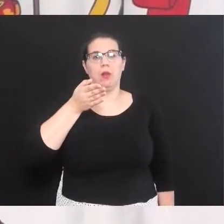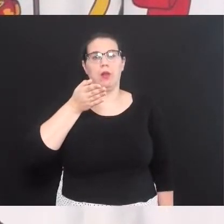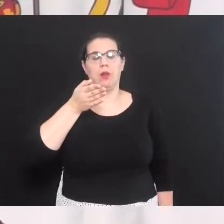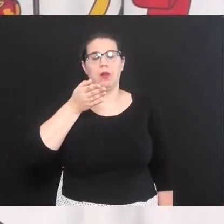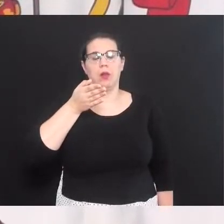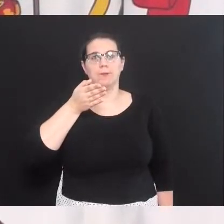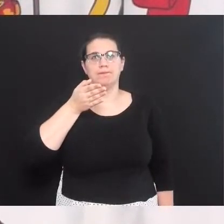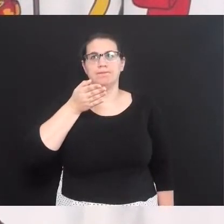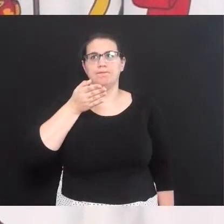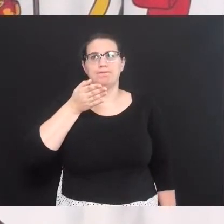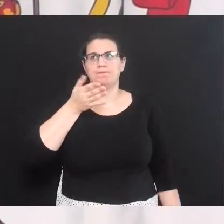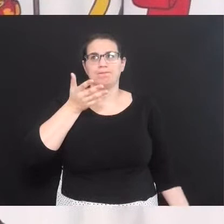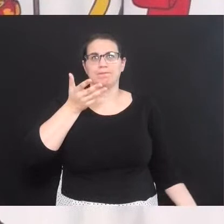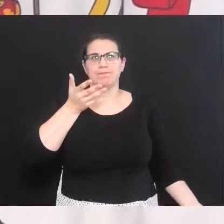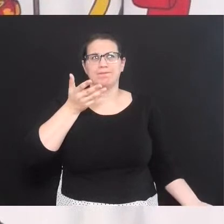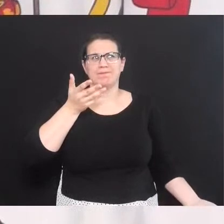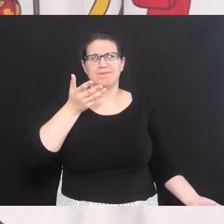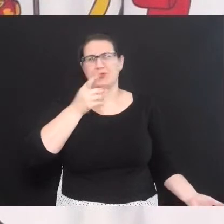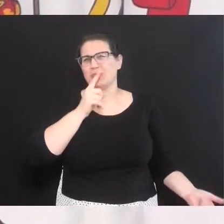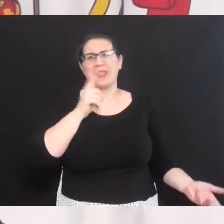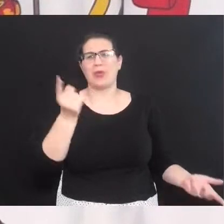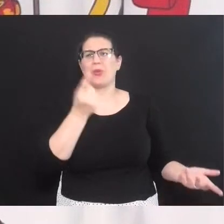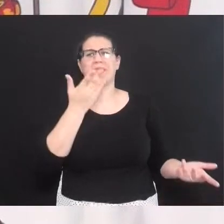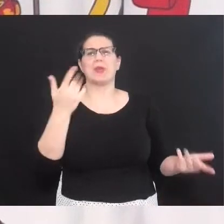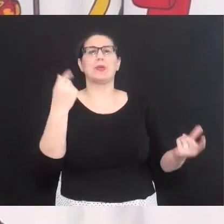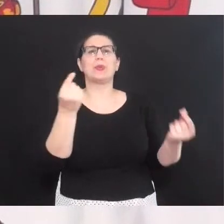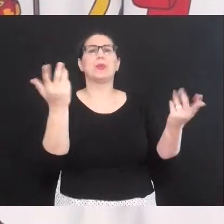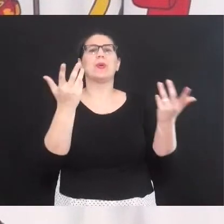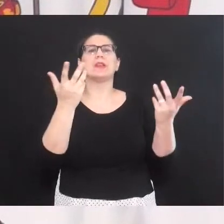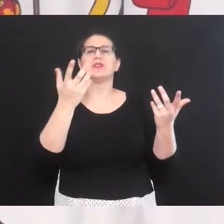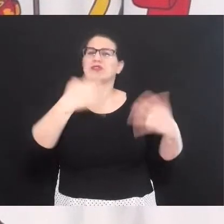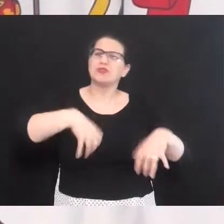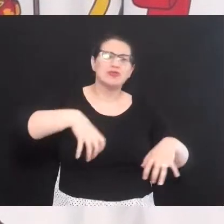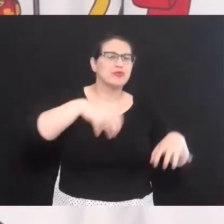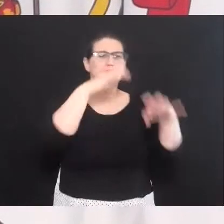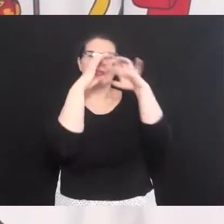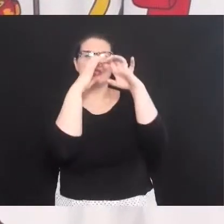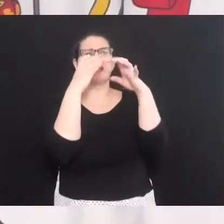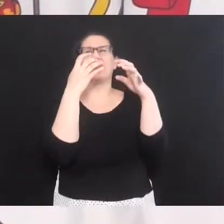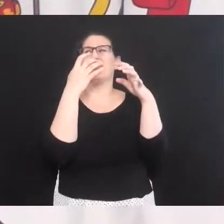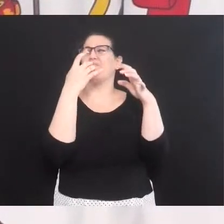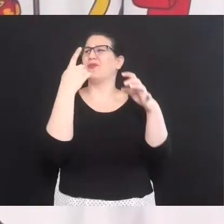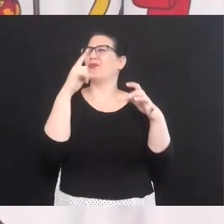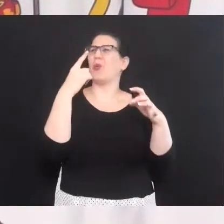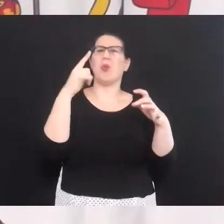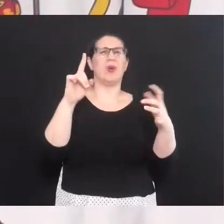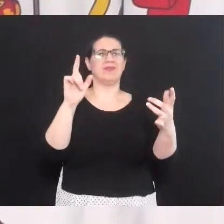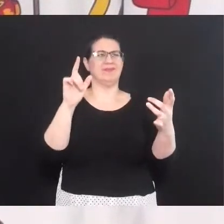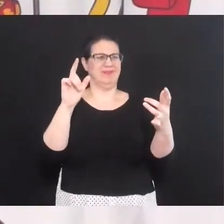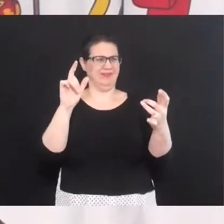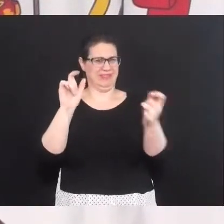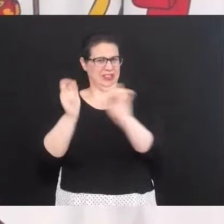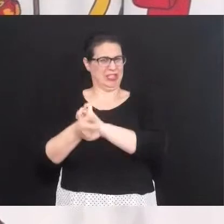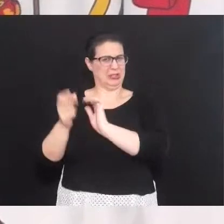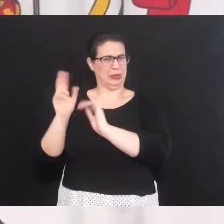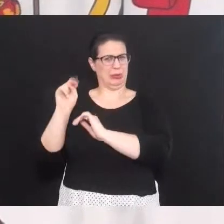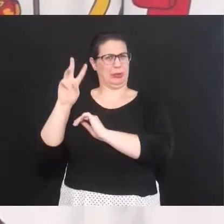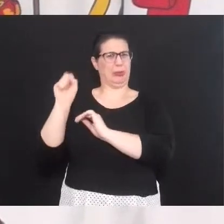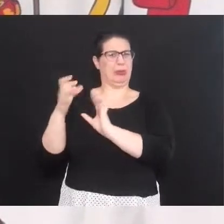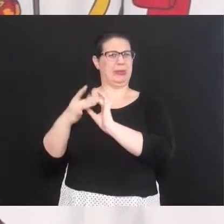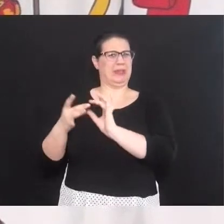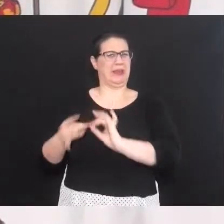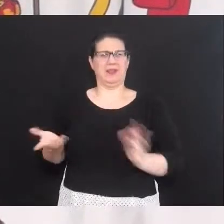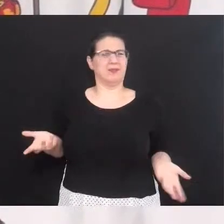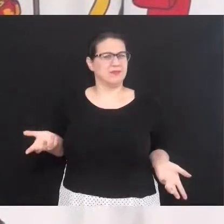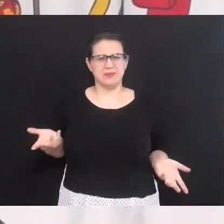is doubling down to try to change the news cycle. That's what this is about. This is just changing